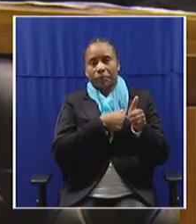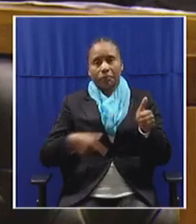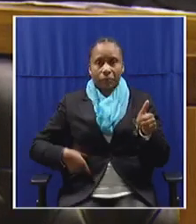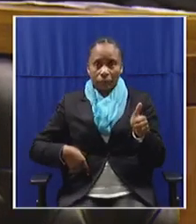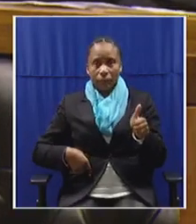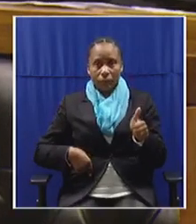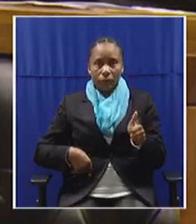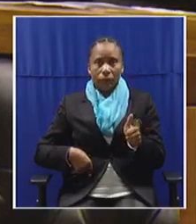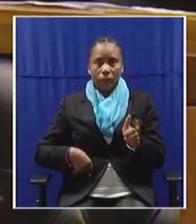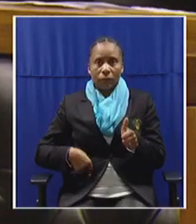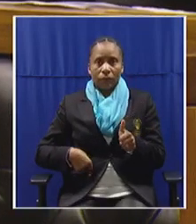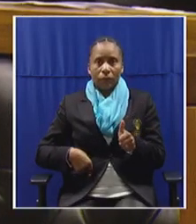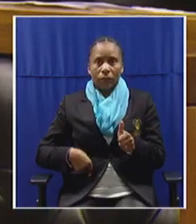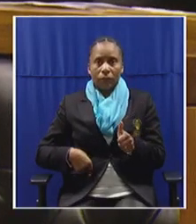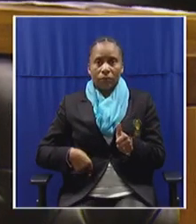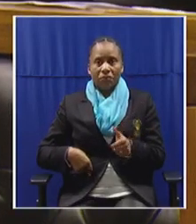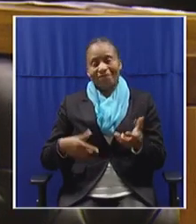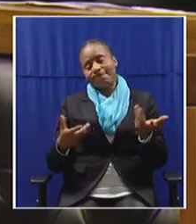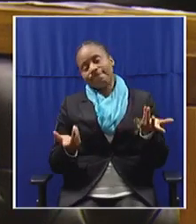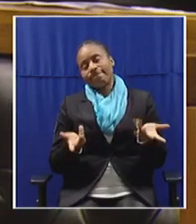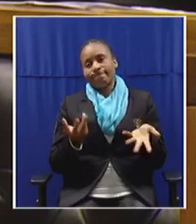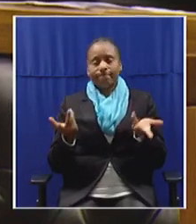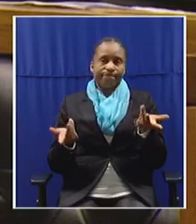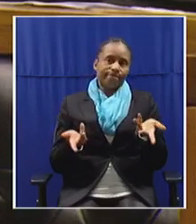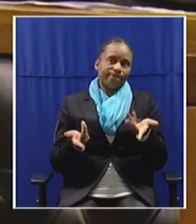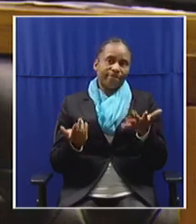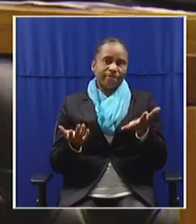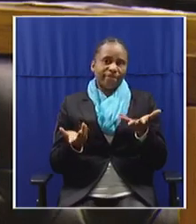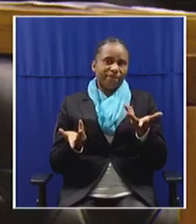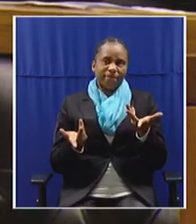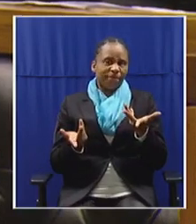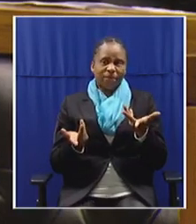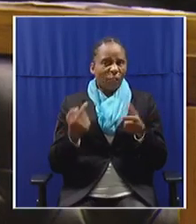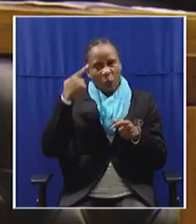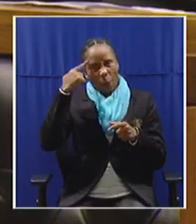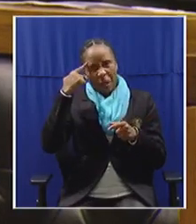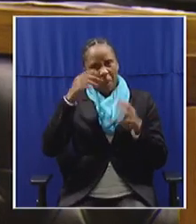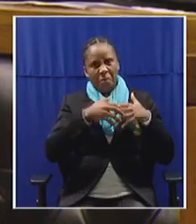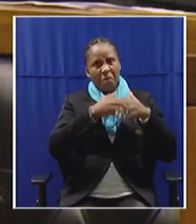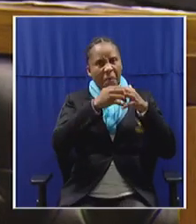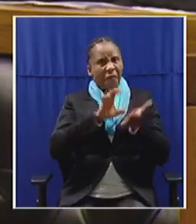Well, I haven't thought of the creation of a fund because